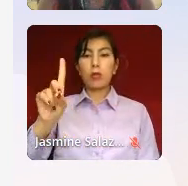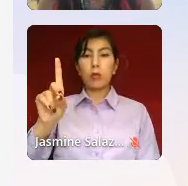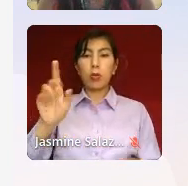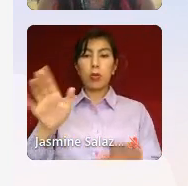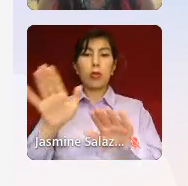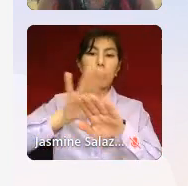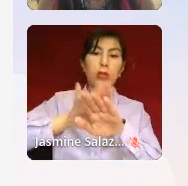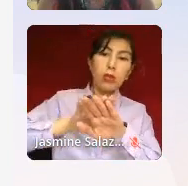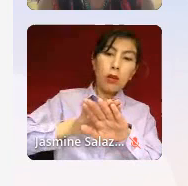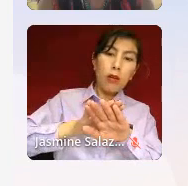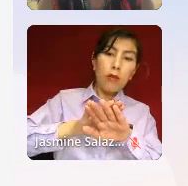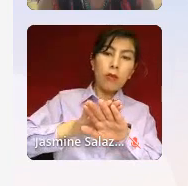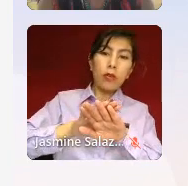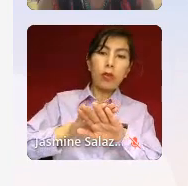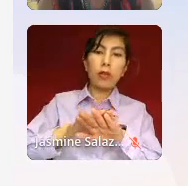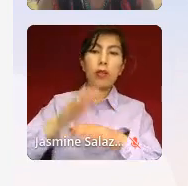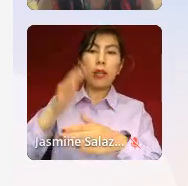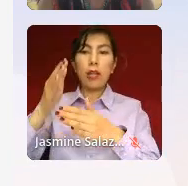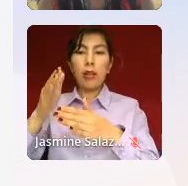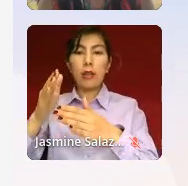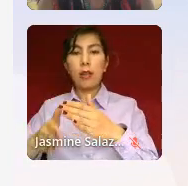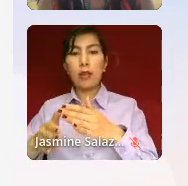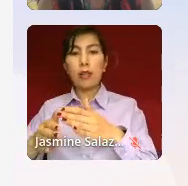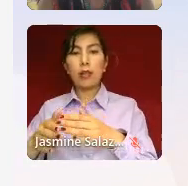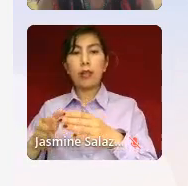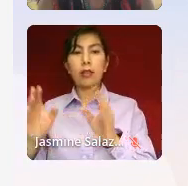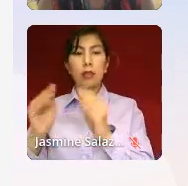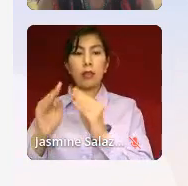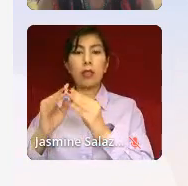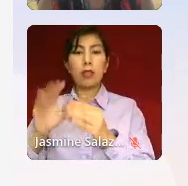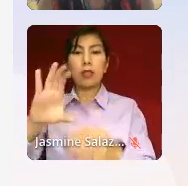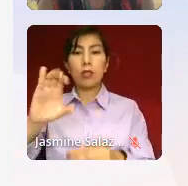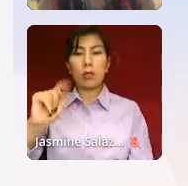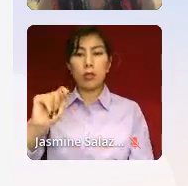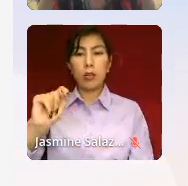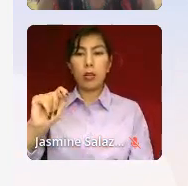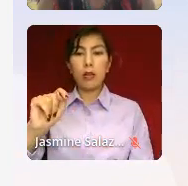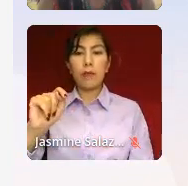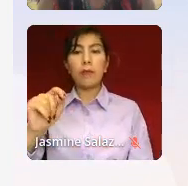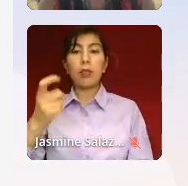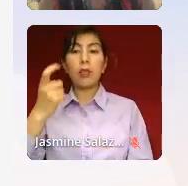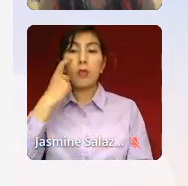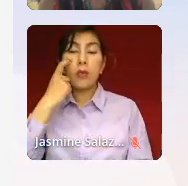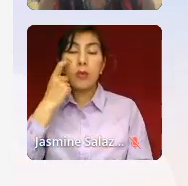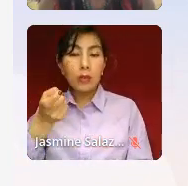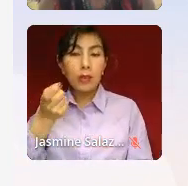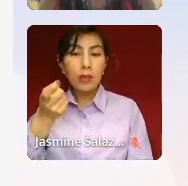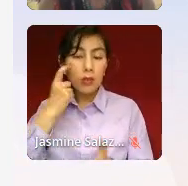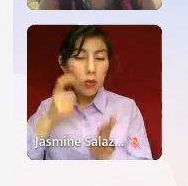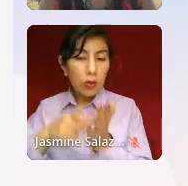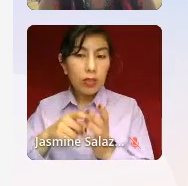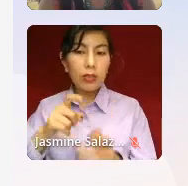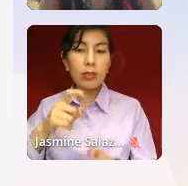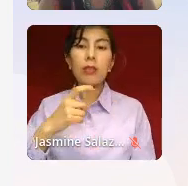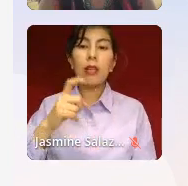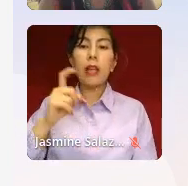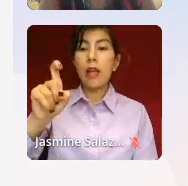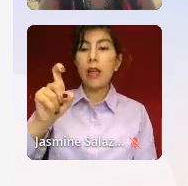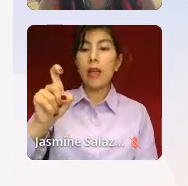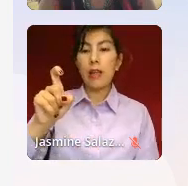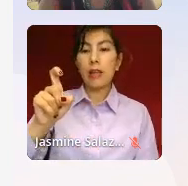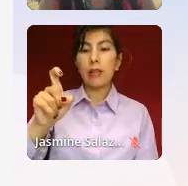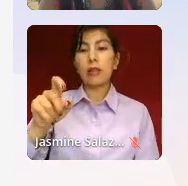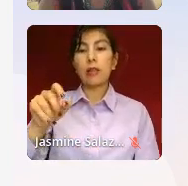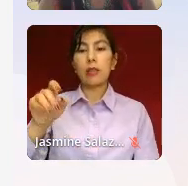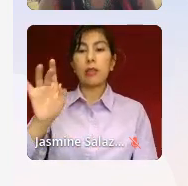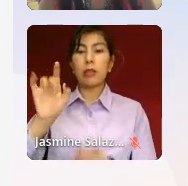chat area. You have to click that X button to close down the leaderboard or close down the event feed